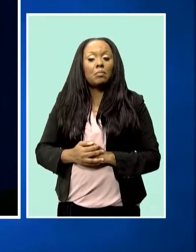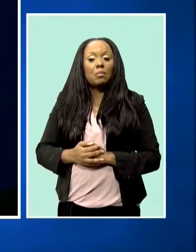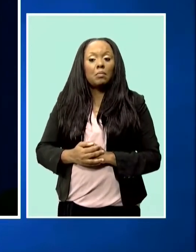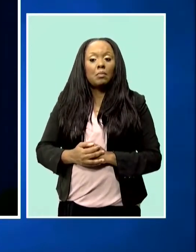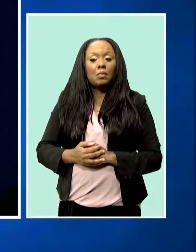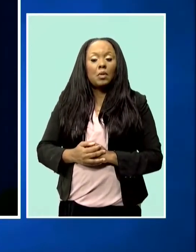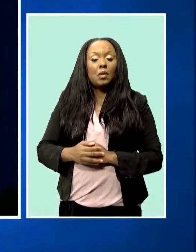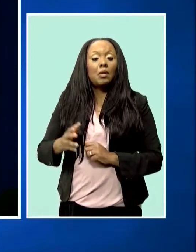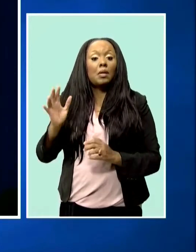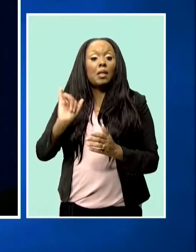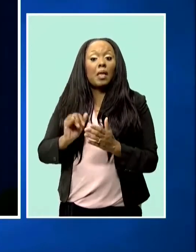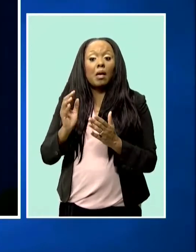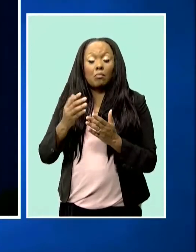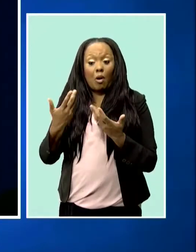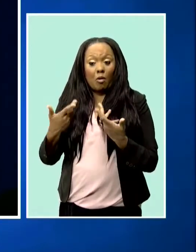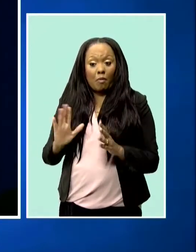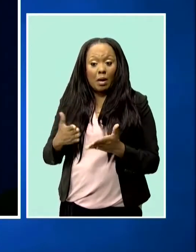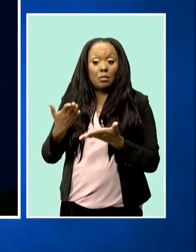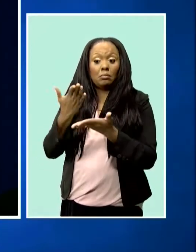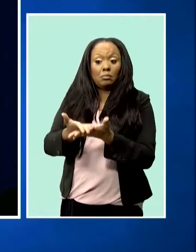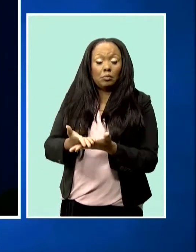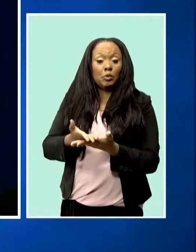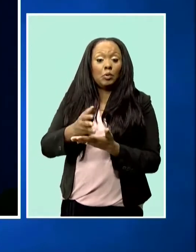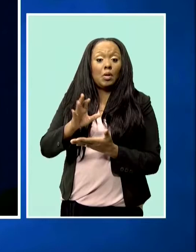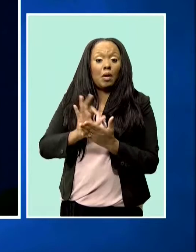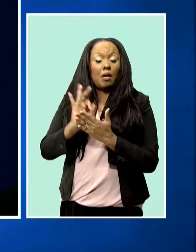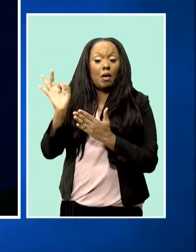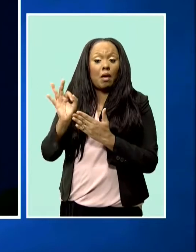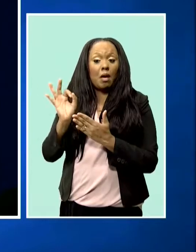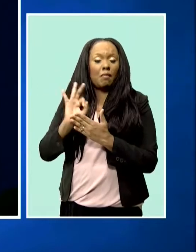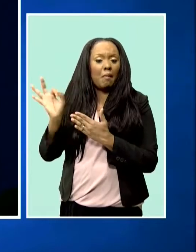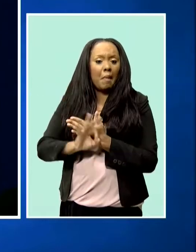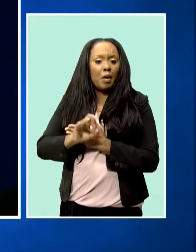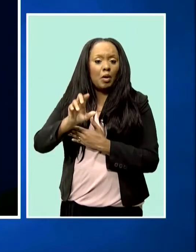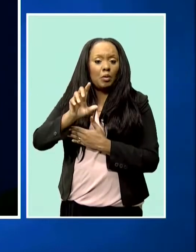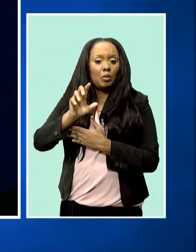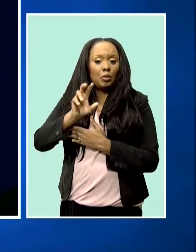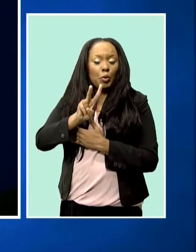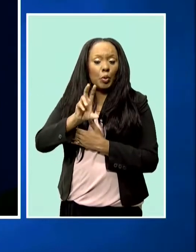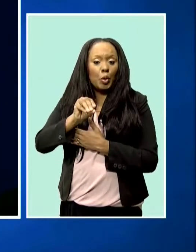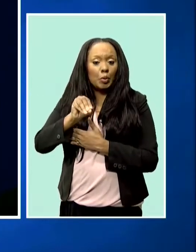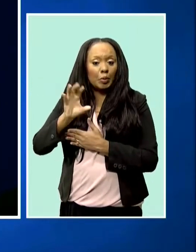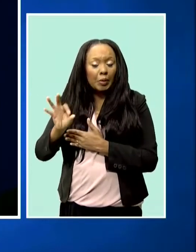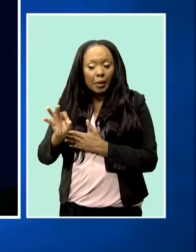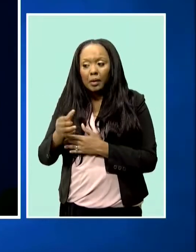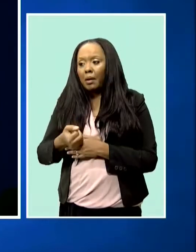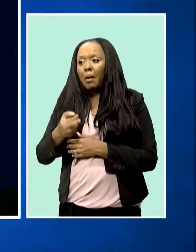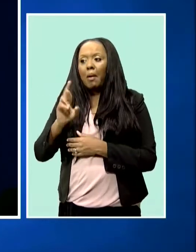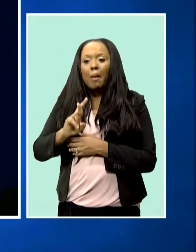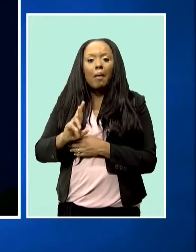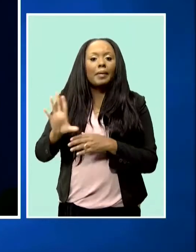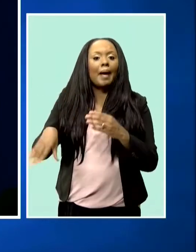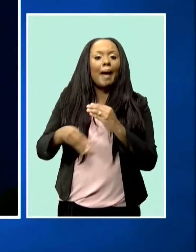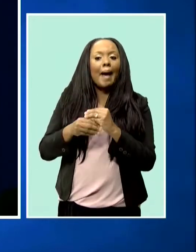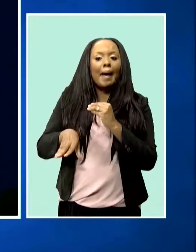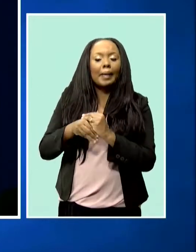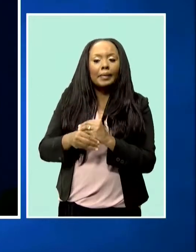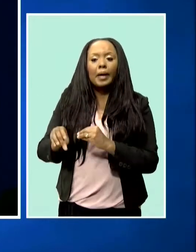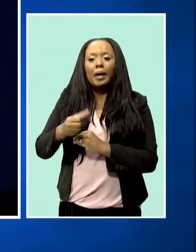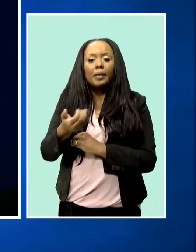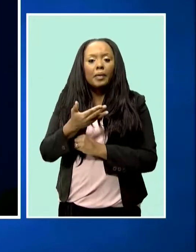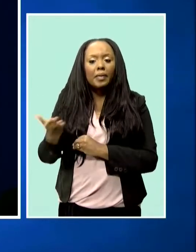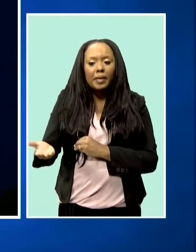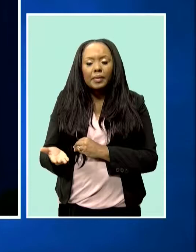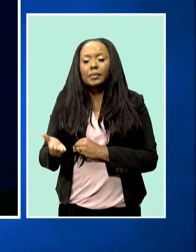25th of February 2009, or otherwise, or to adjust other calculated values that are dependent